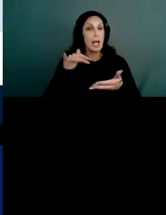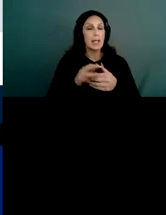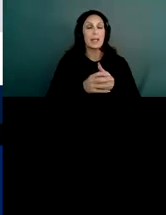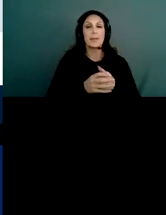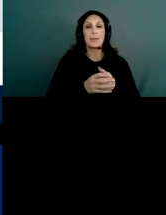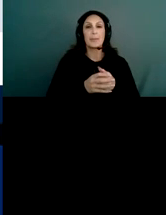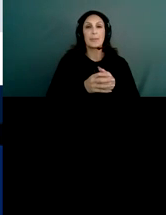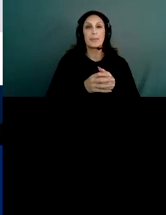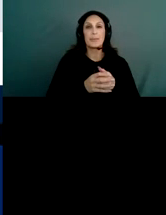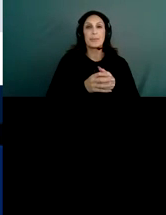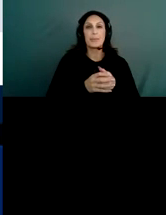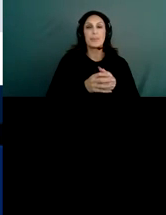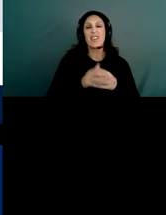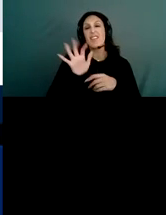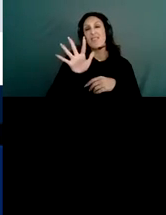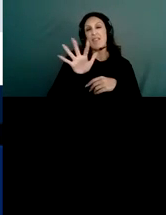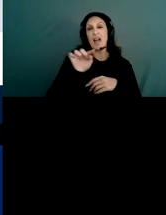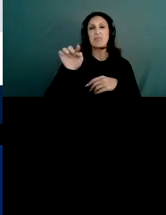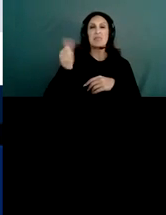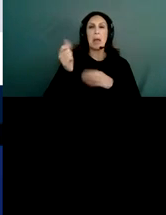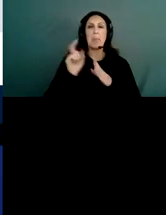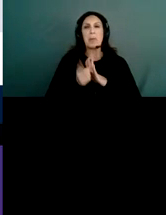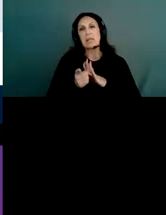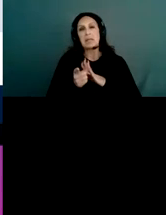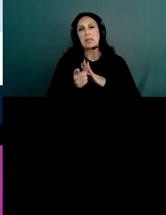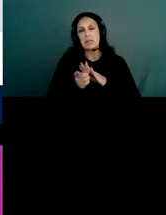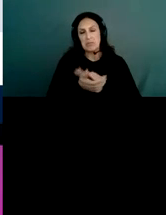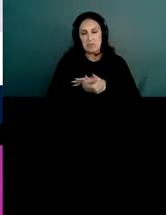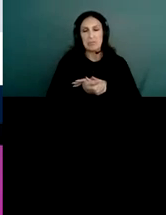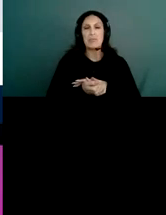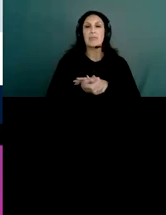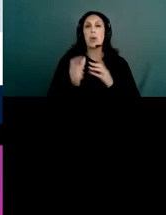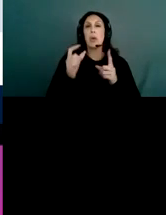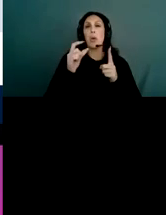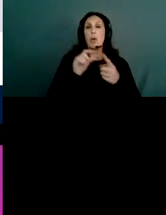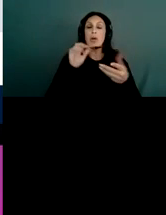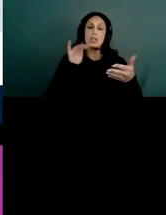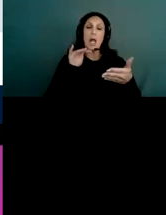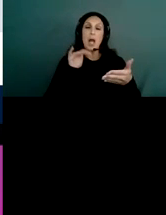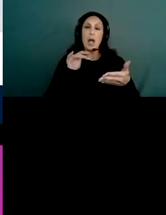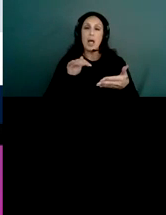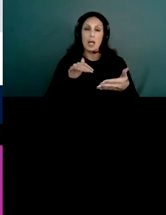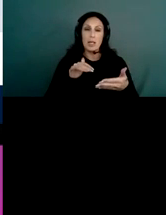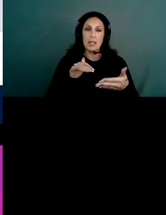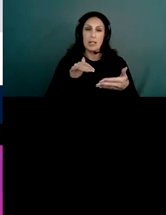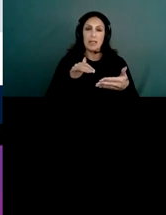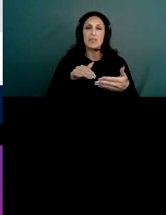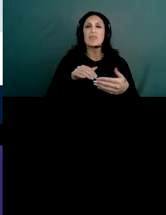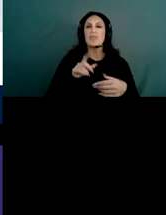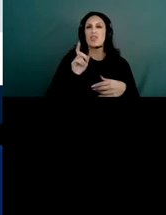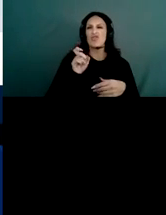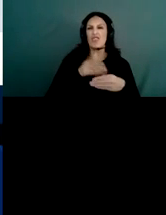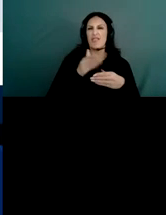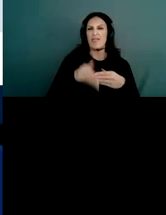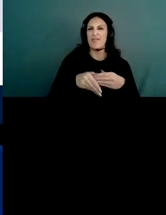take between 5 to 10 minutes on this task. The word study auto placement should be done in 1 session.